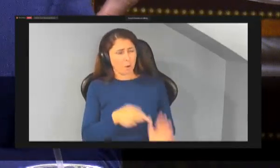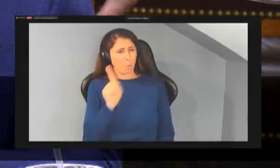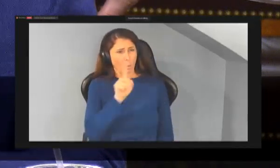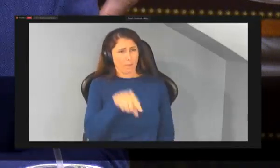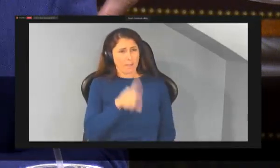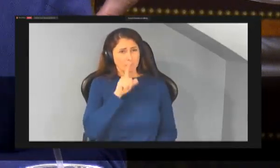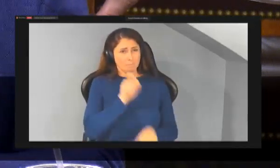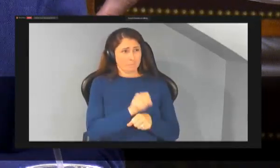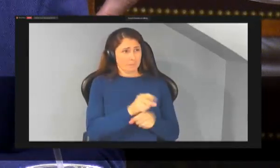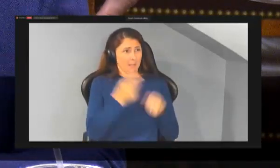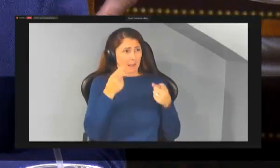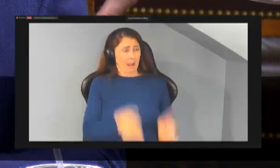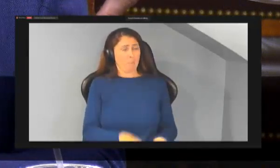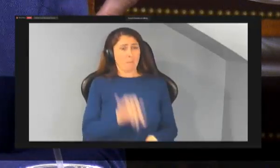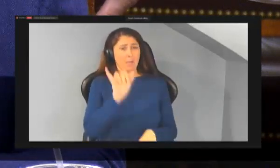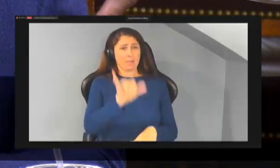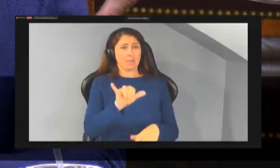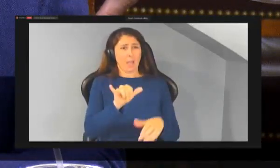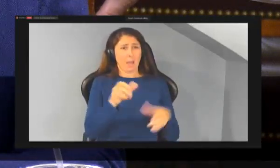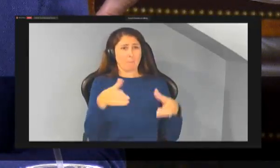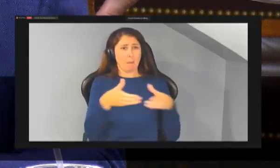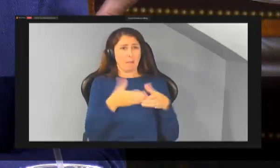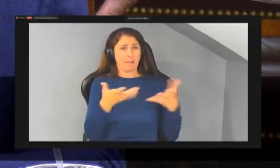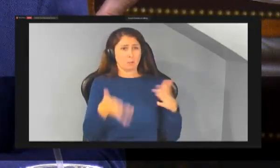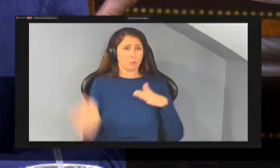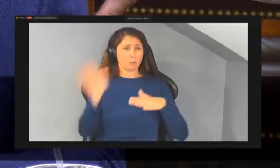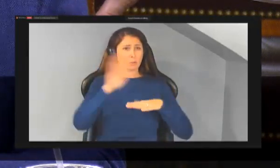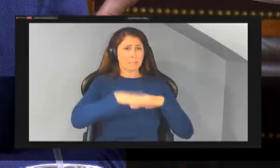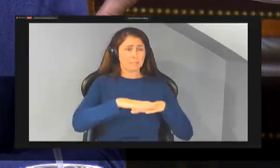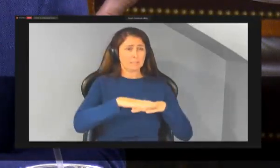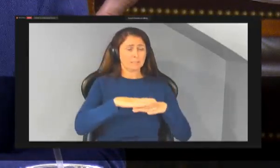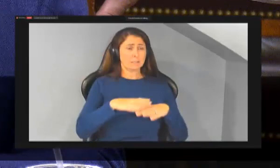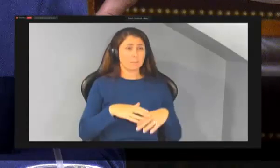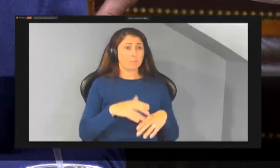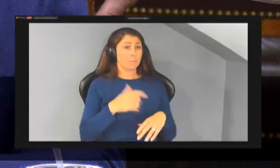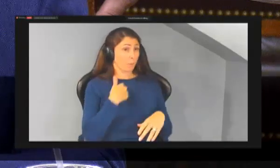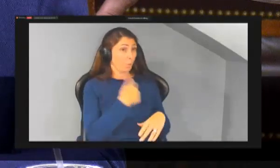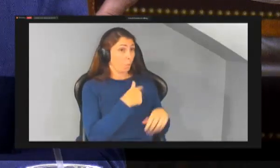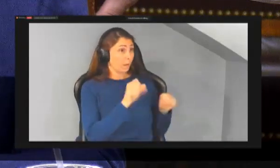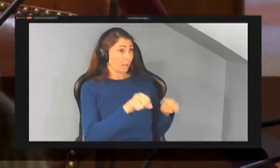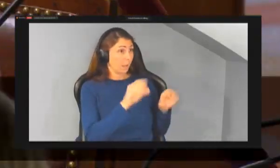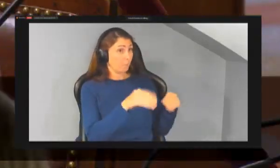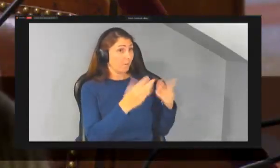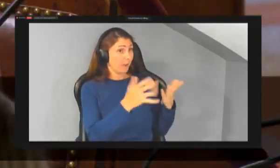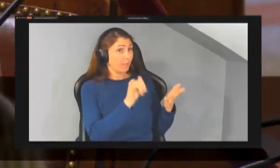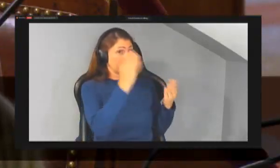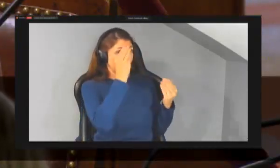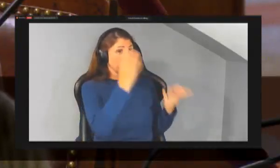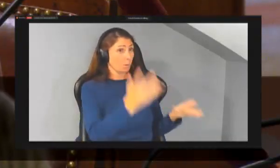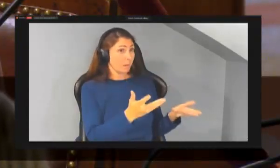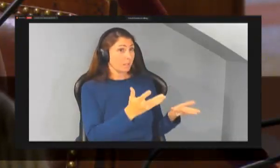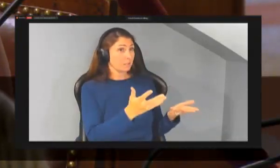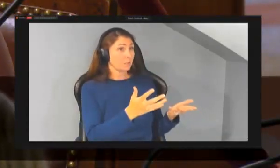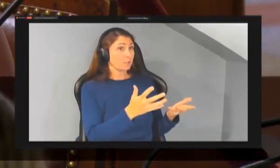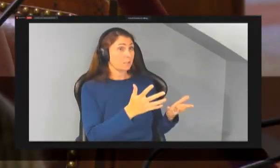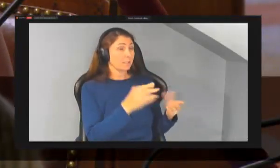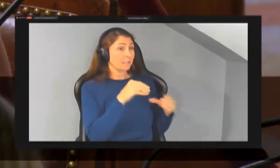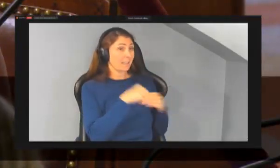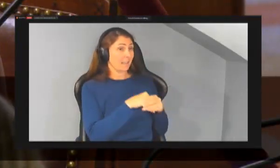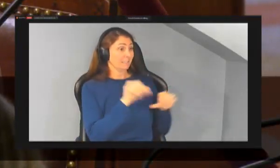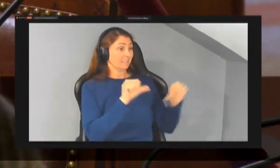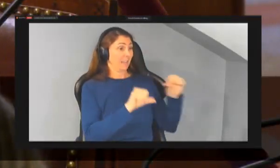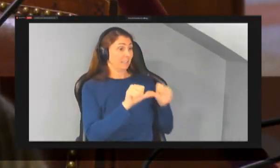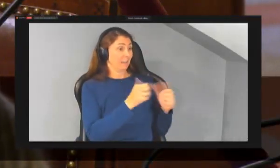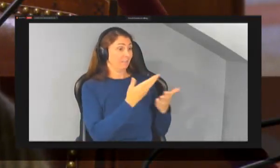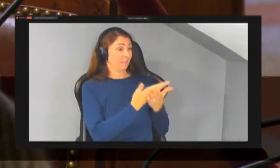that population has increased? Or we can provide that information to you. It is, you know, in scientific studies, the